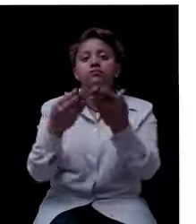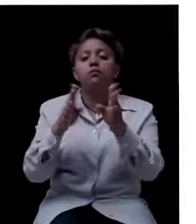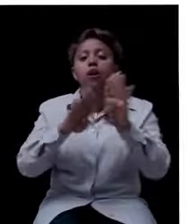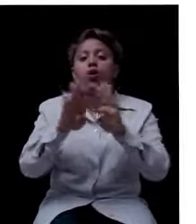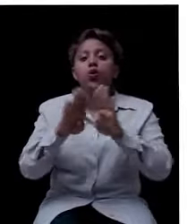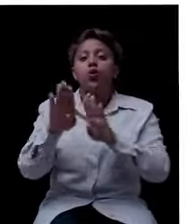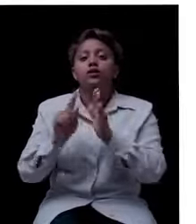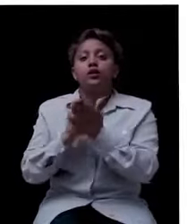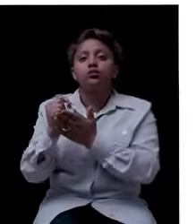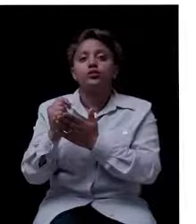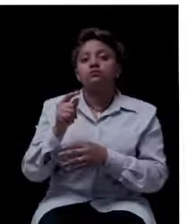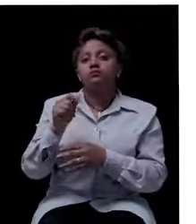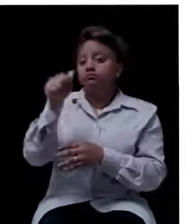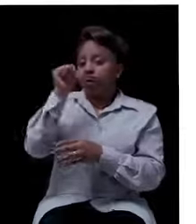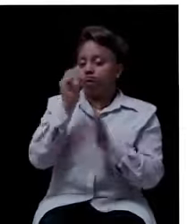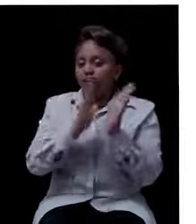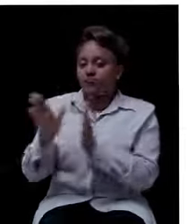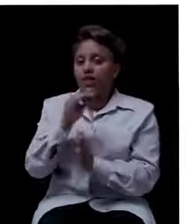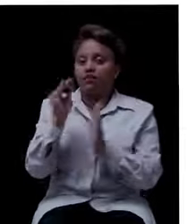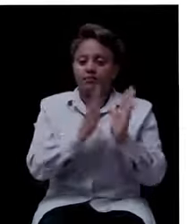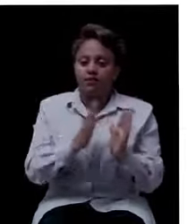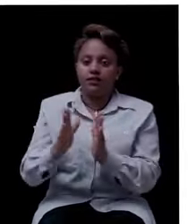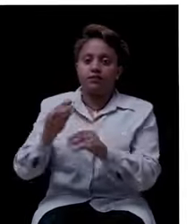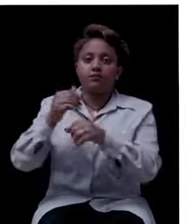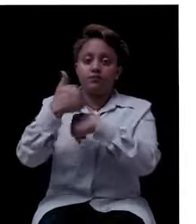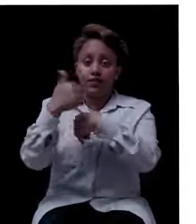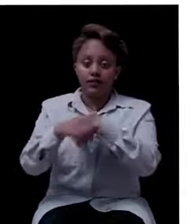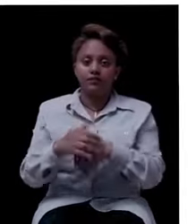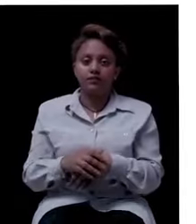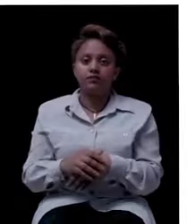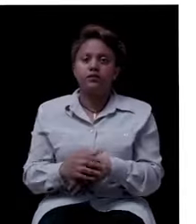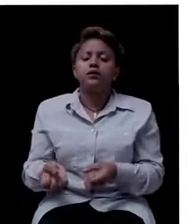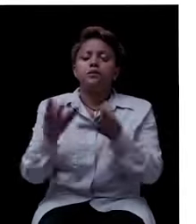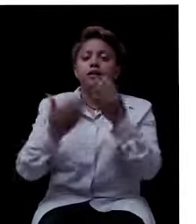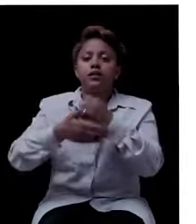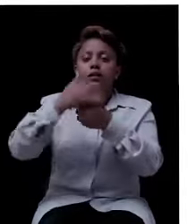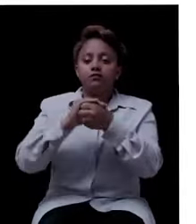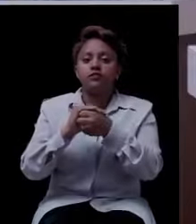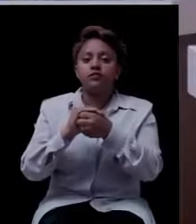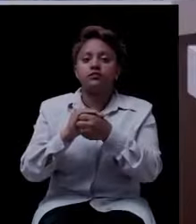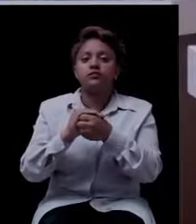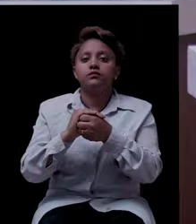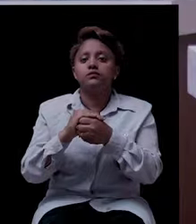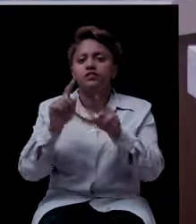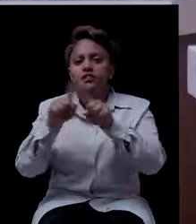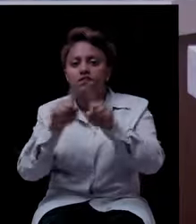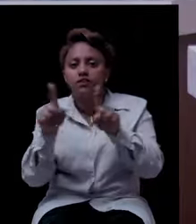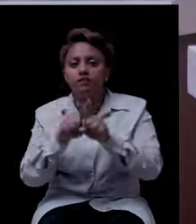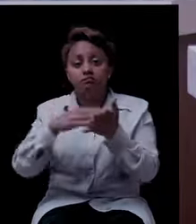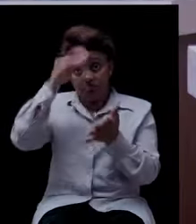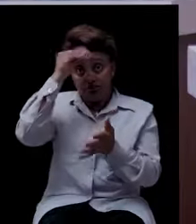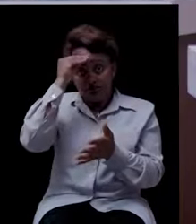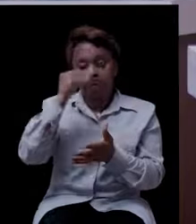in a biotechnology can be brewing and baking bread. Today, biotechnology covers many different disciplines,